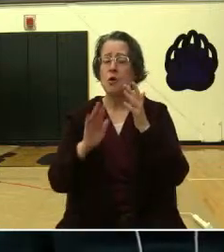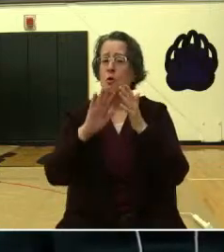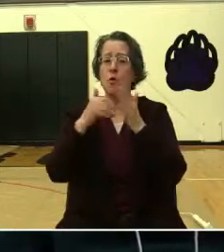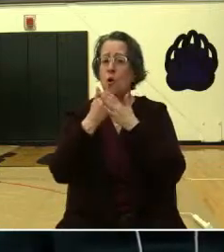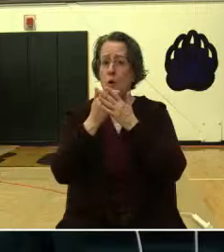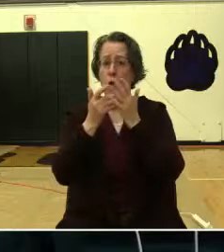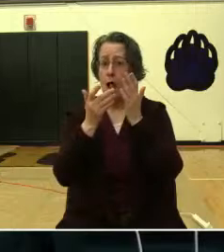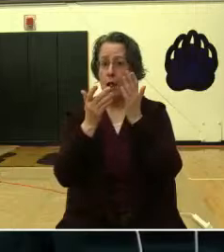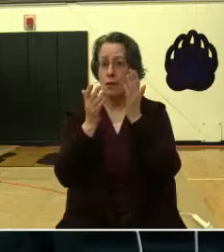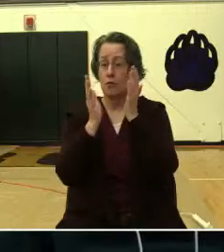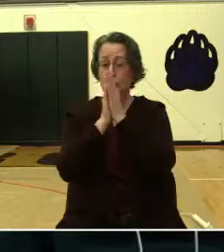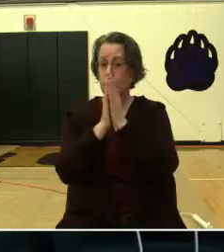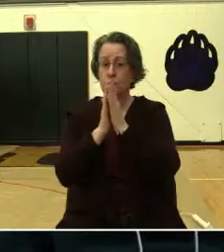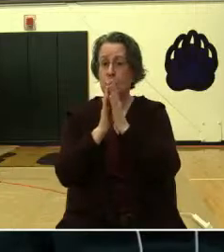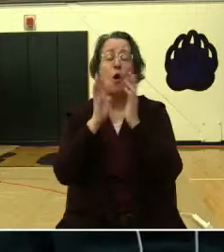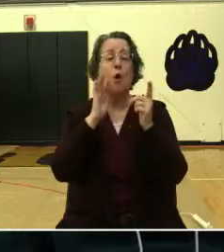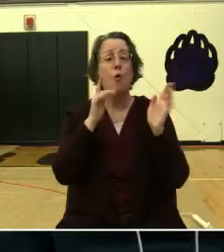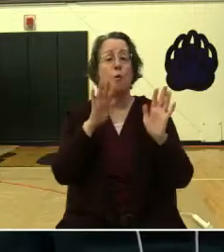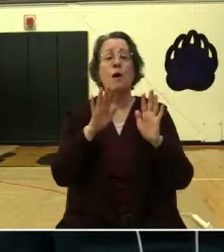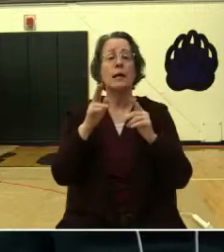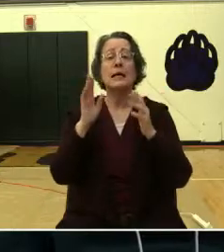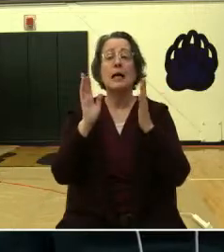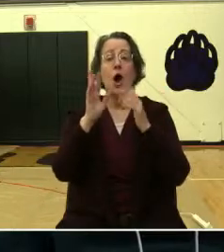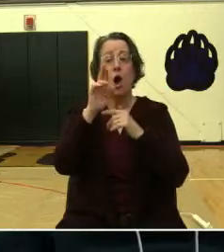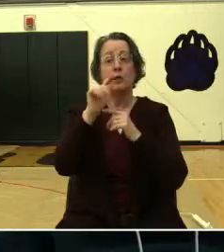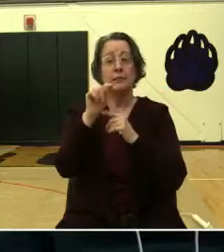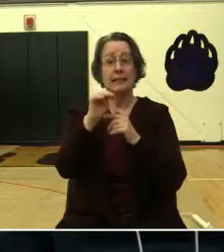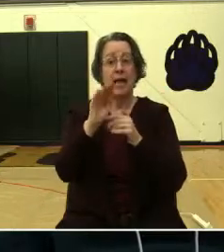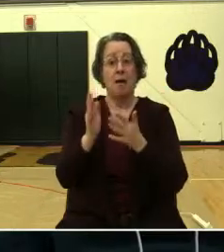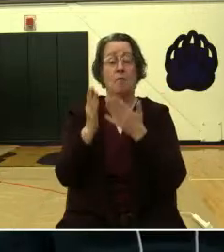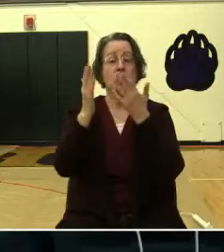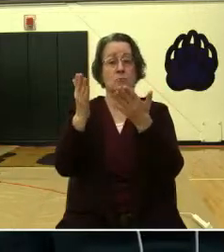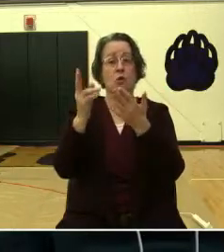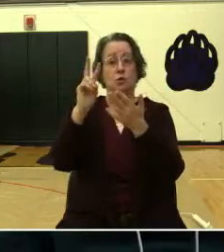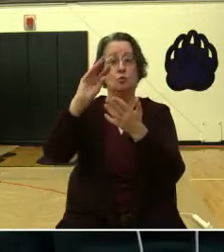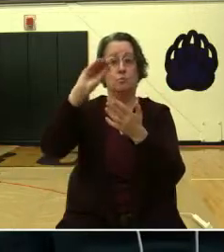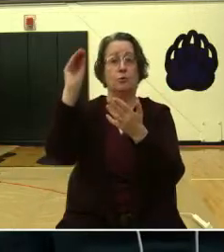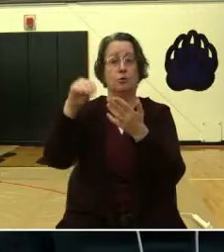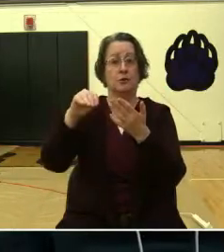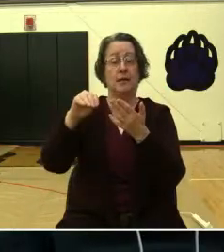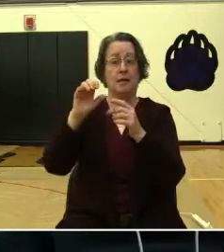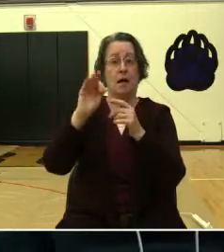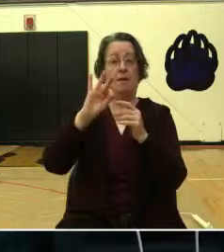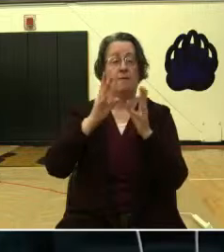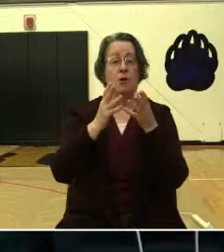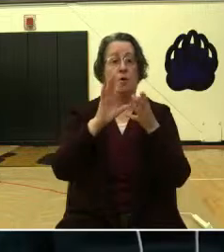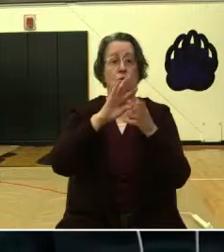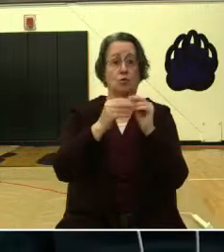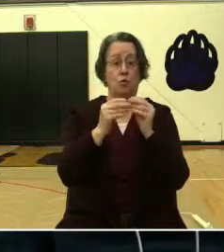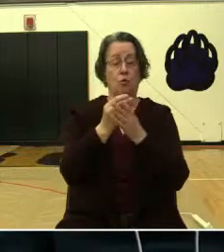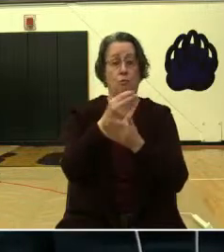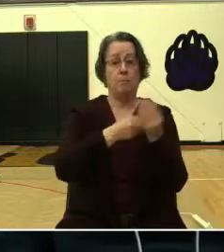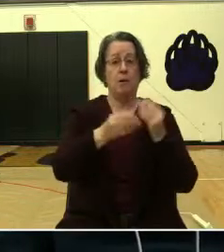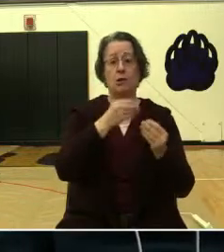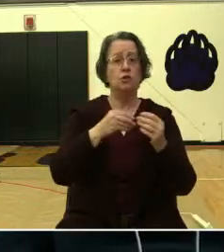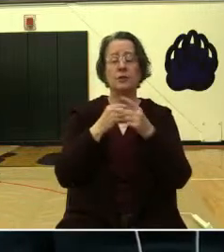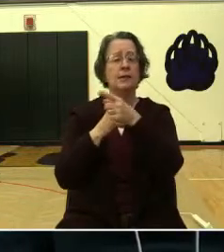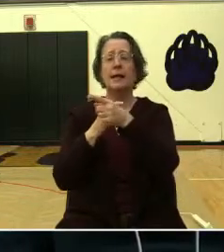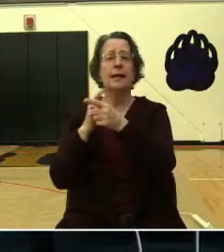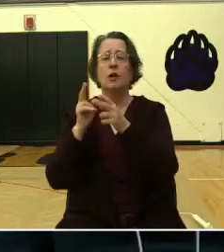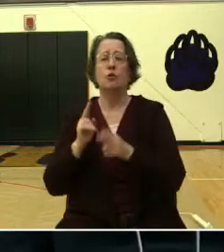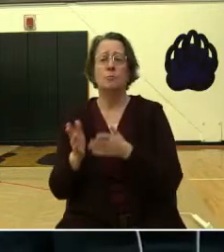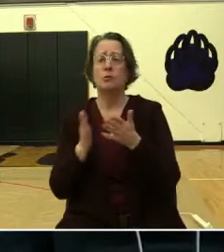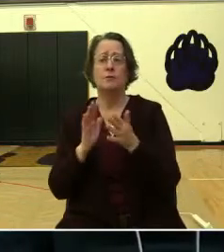amount that um town meeting proposed last year at 2% which I know will be a later item because